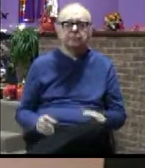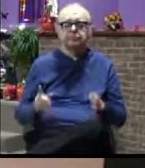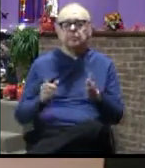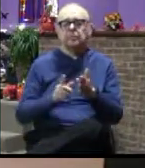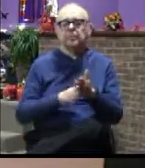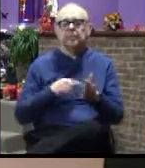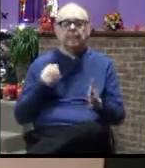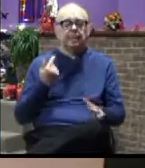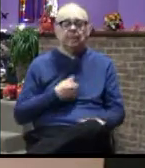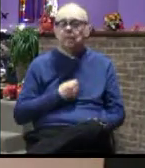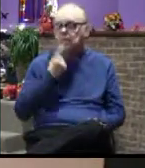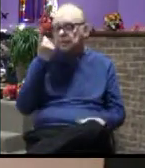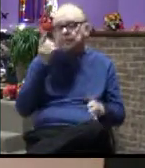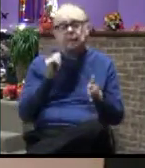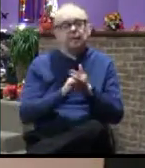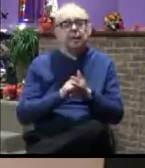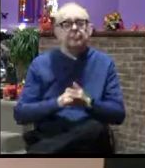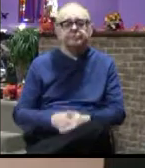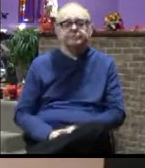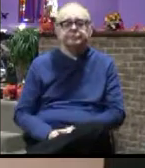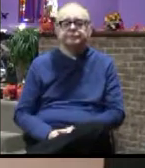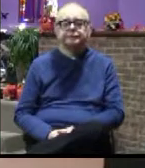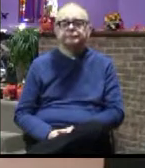And sometimes we don't even realize it.